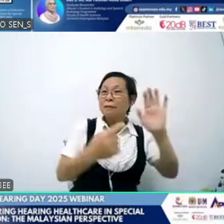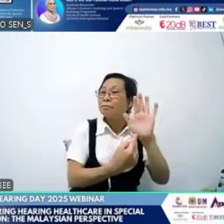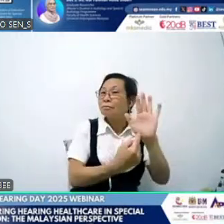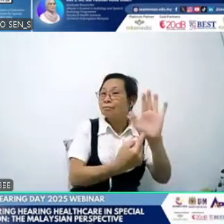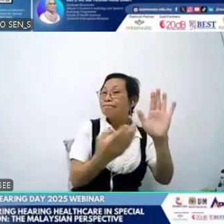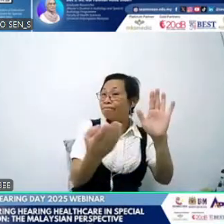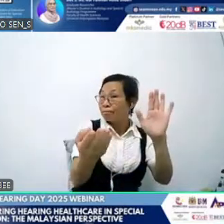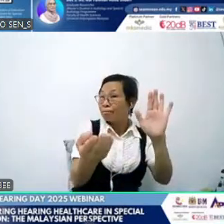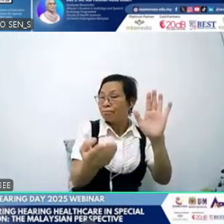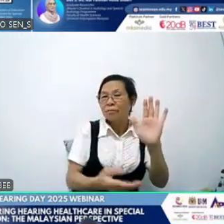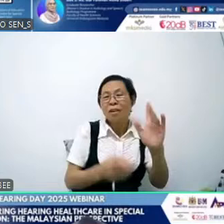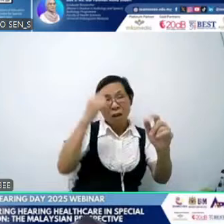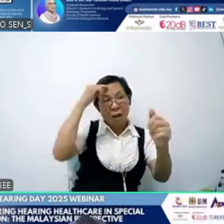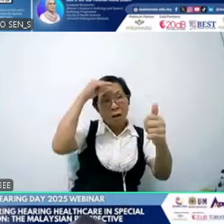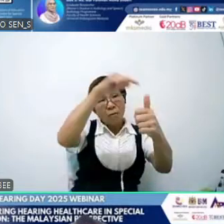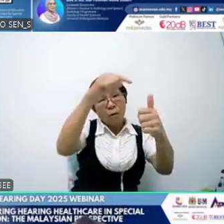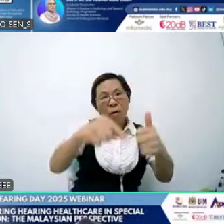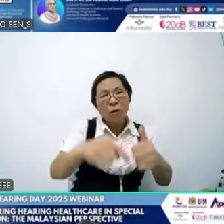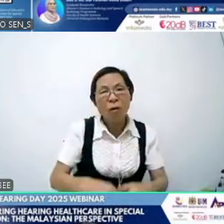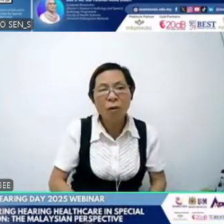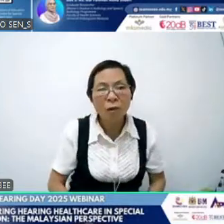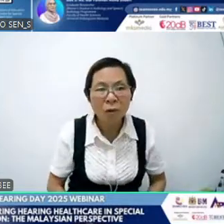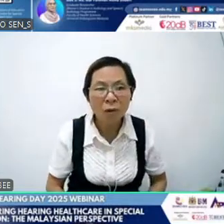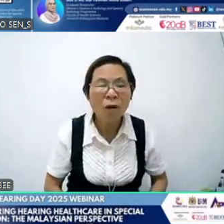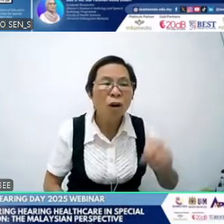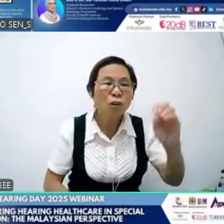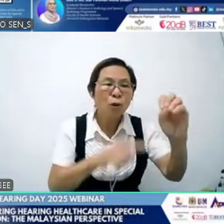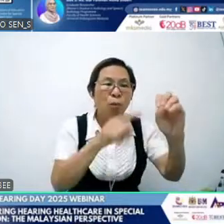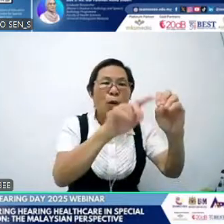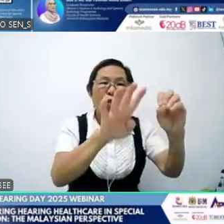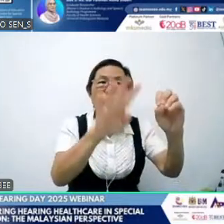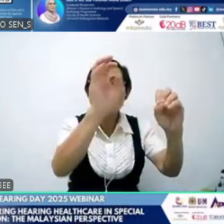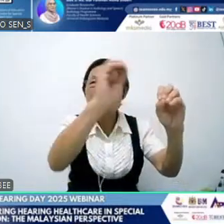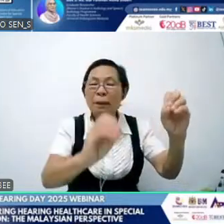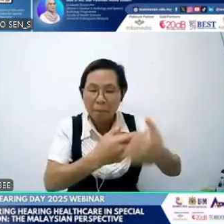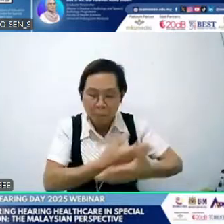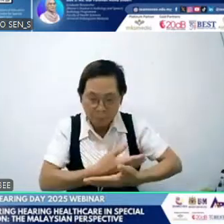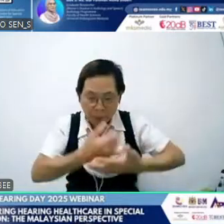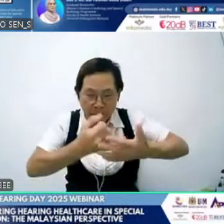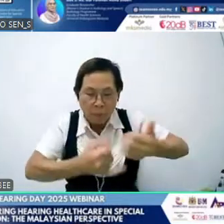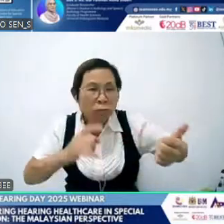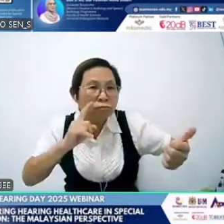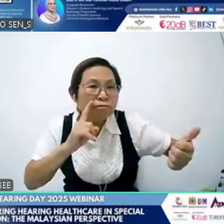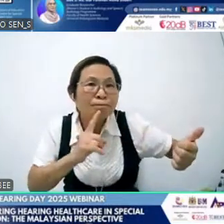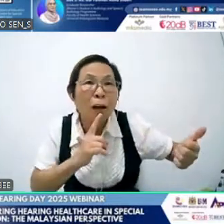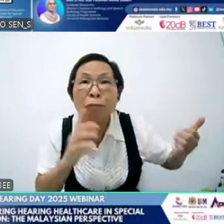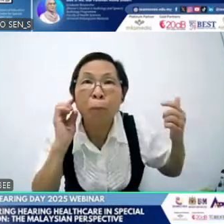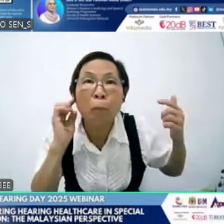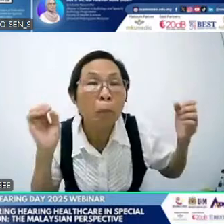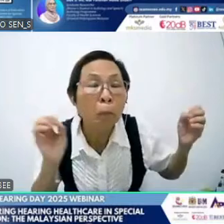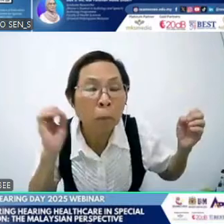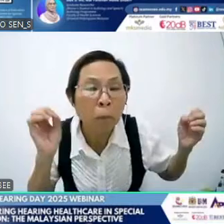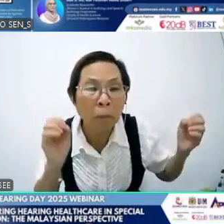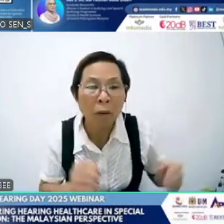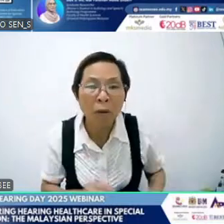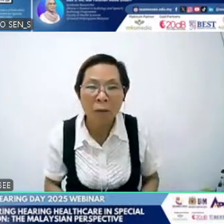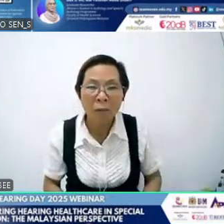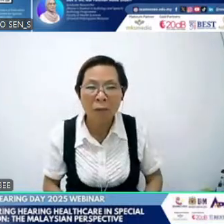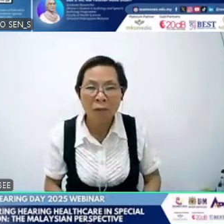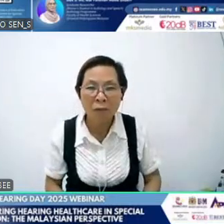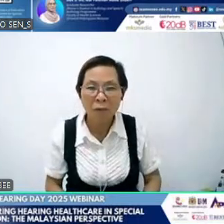about 0.4% of babies are born with hearing loss. The prevalence increases to around 7%